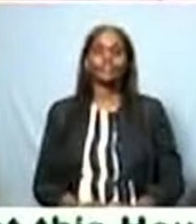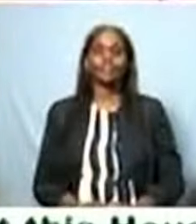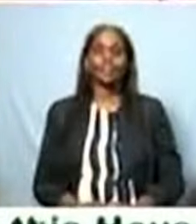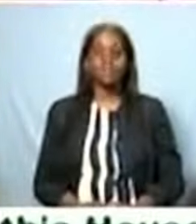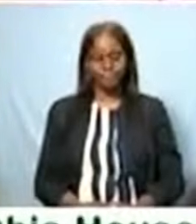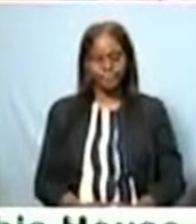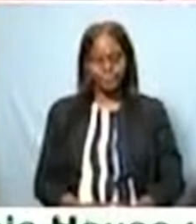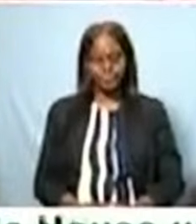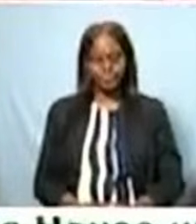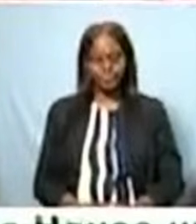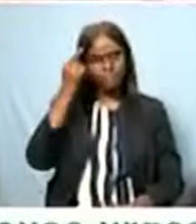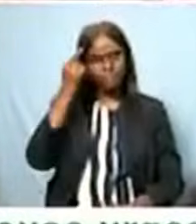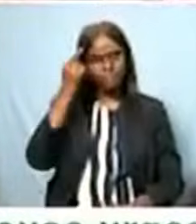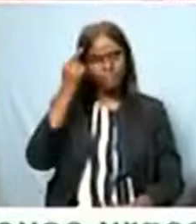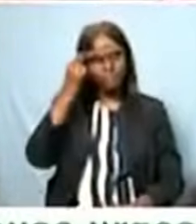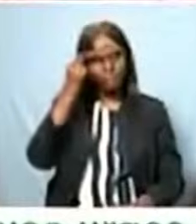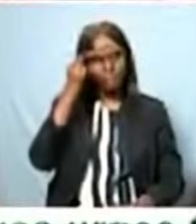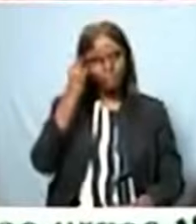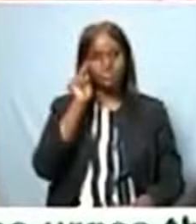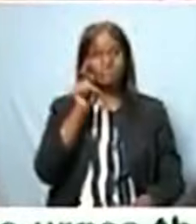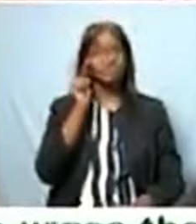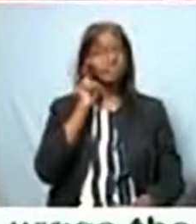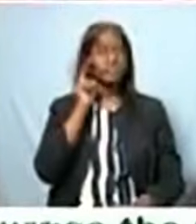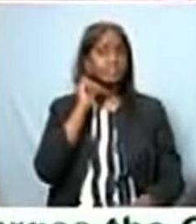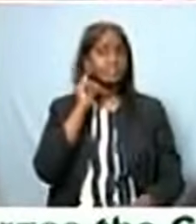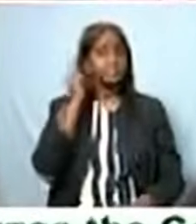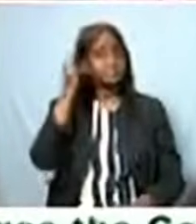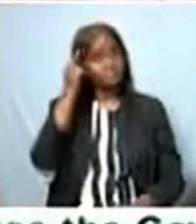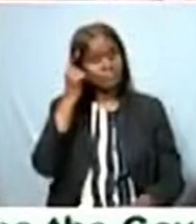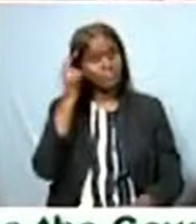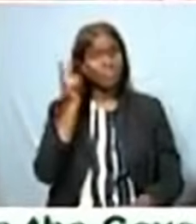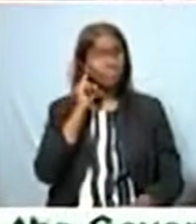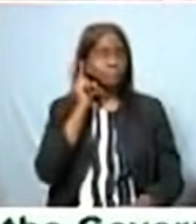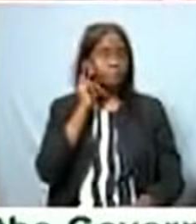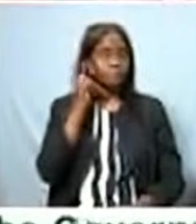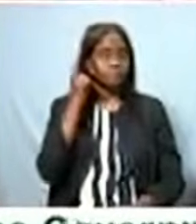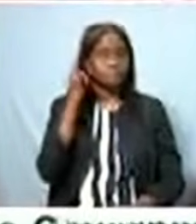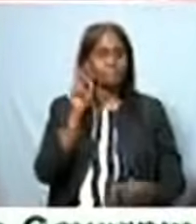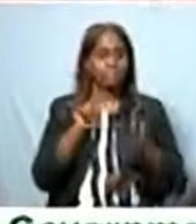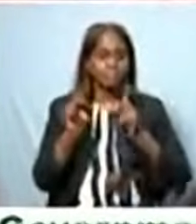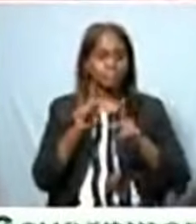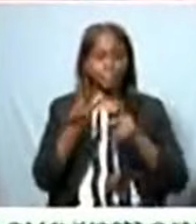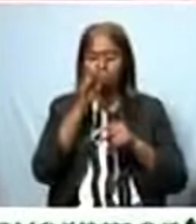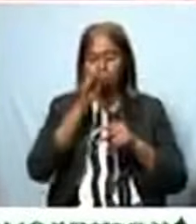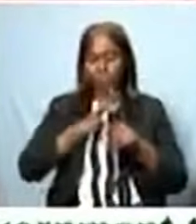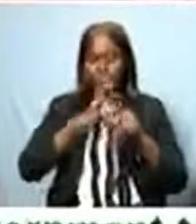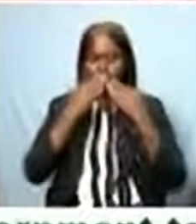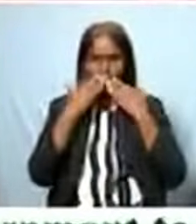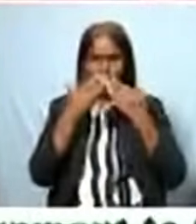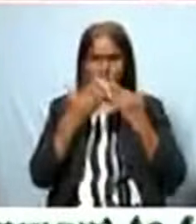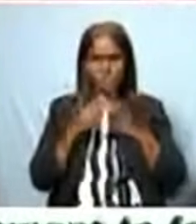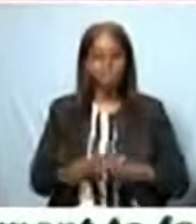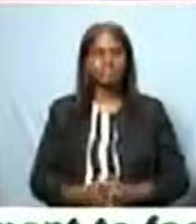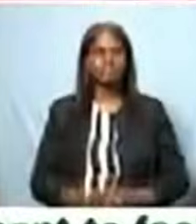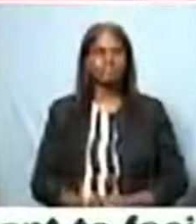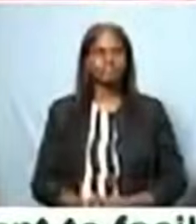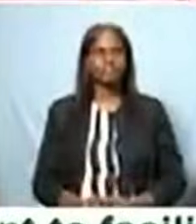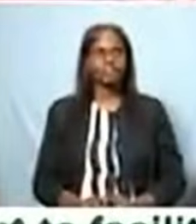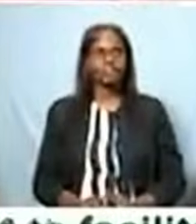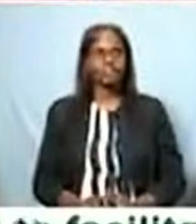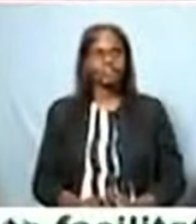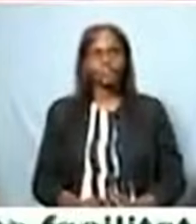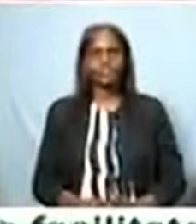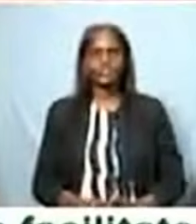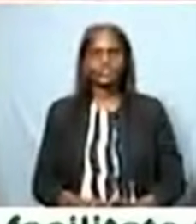This is the government you chose, a listening government, a government for the people. Madam Speaker, I thank you. Thank